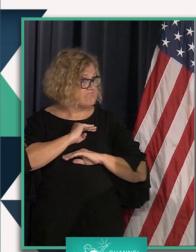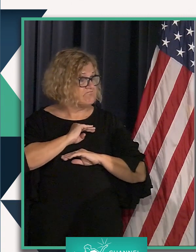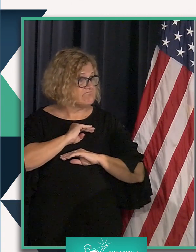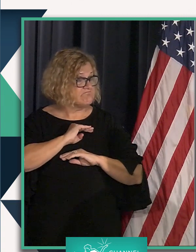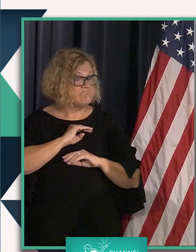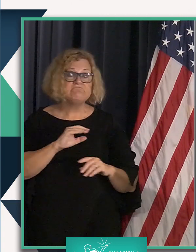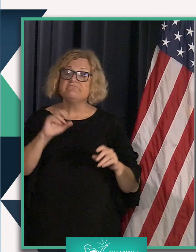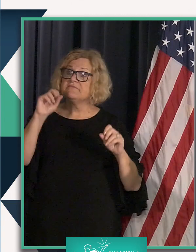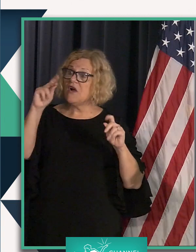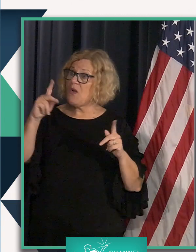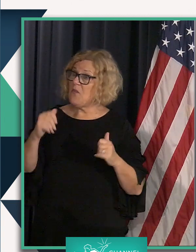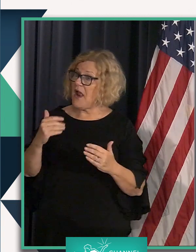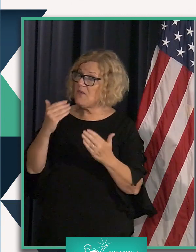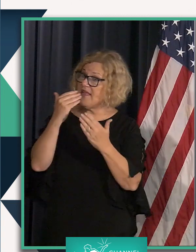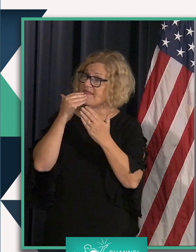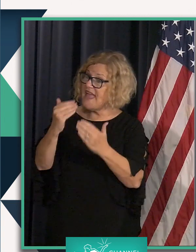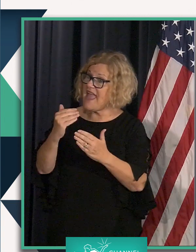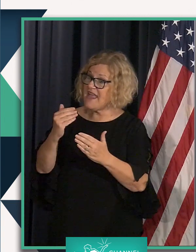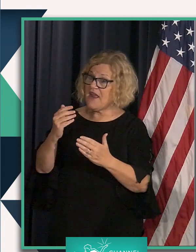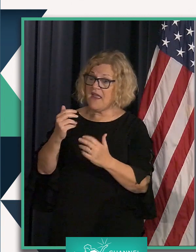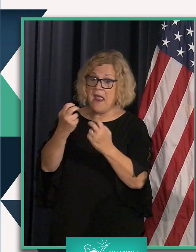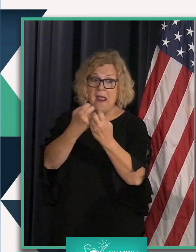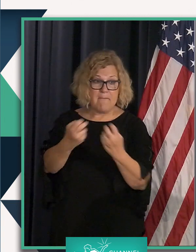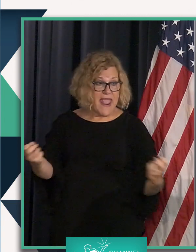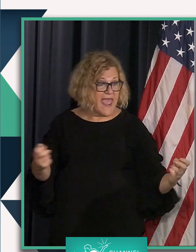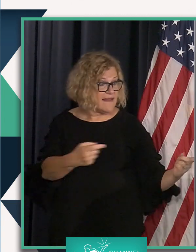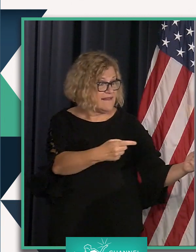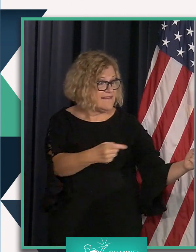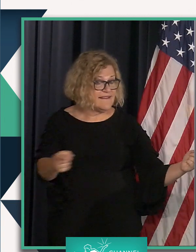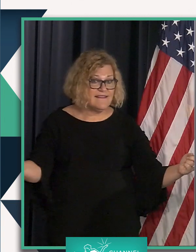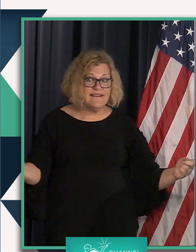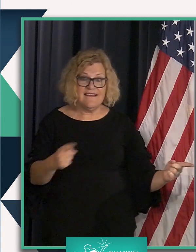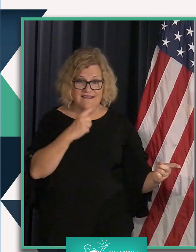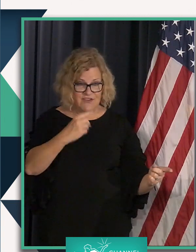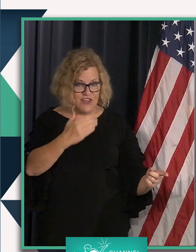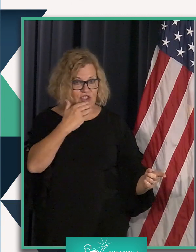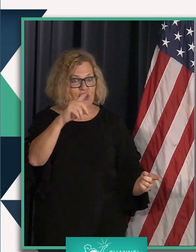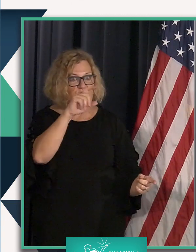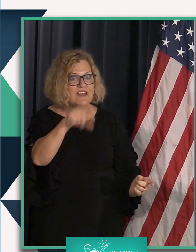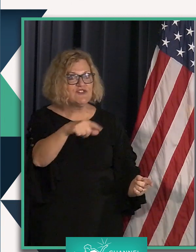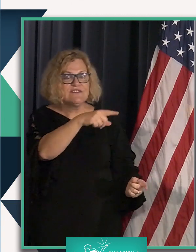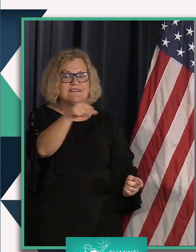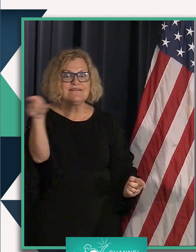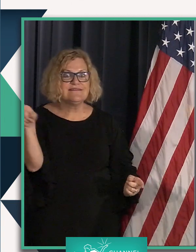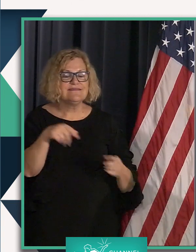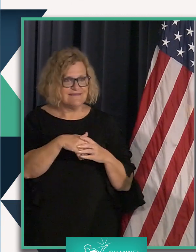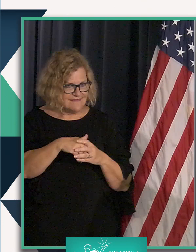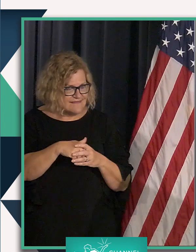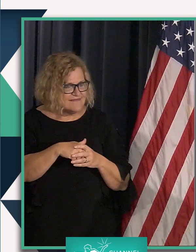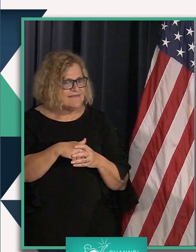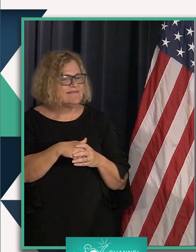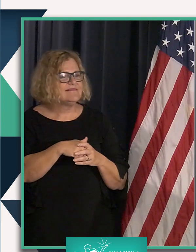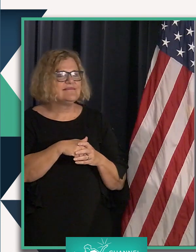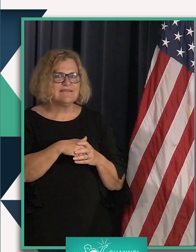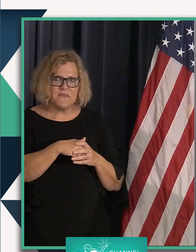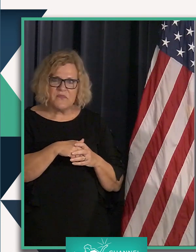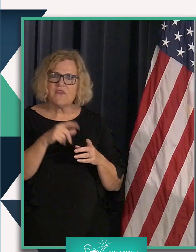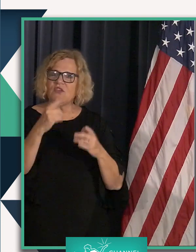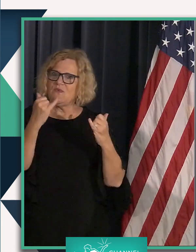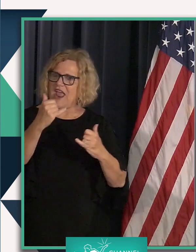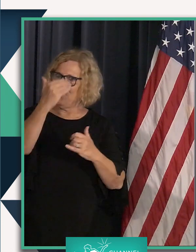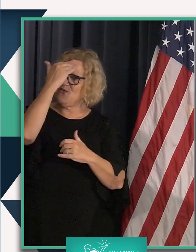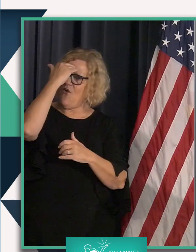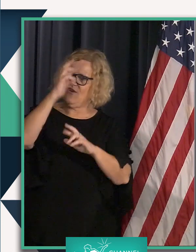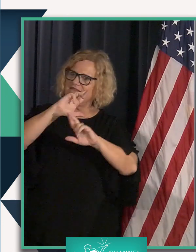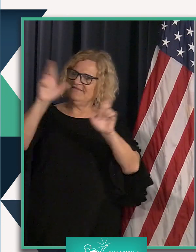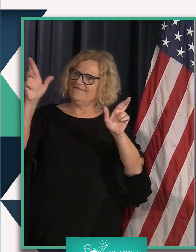All right. Well, I want to thank our panel here for those great questions. And everybody, you now know